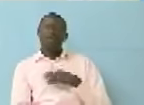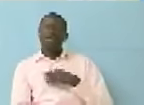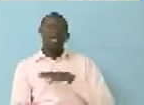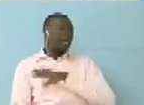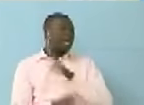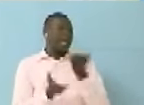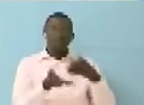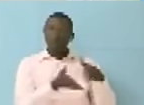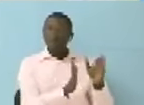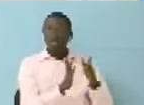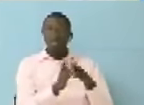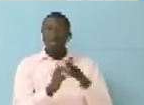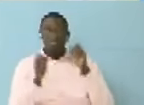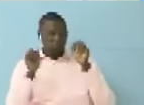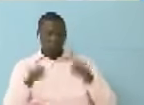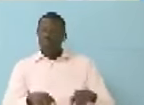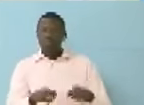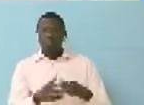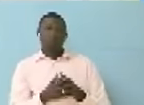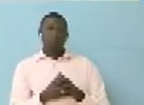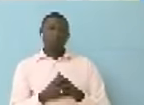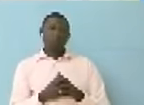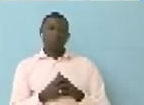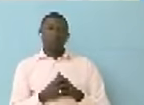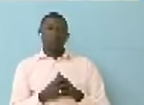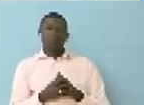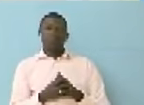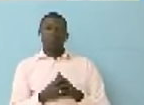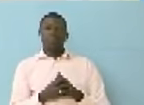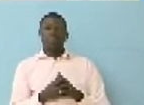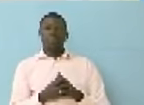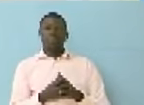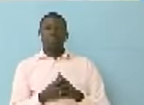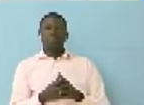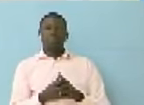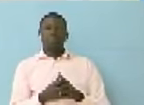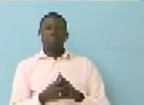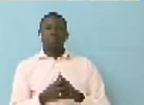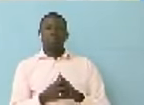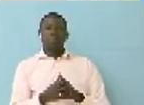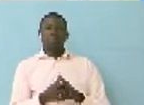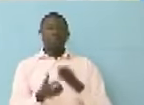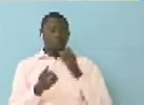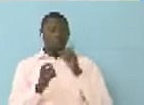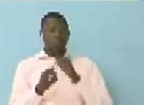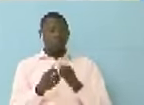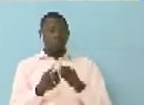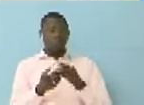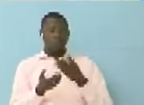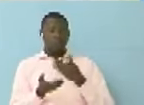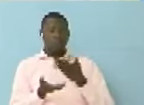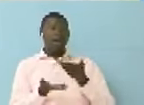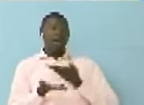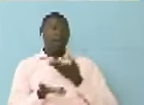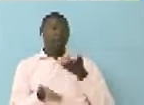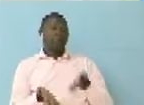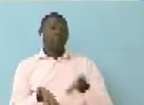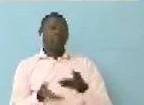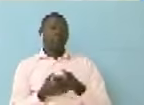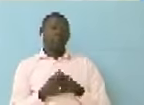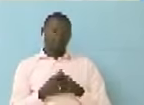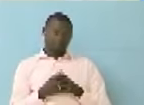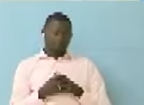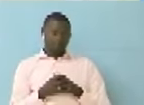necessary akoleata nyawnyandi nyama. That is the allegation. Wolem tumiroti men fanam